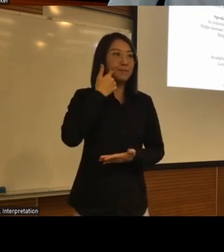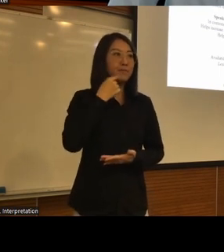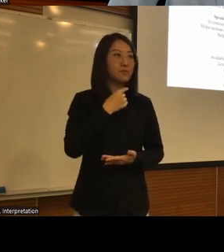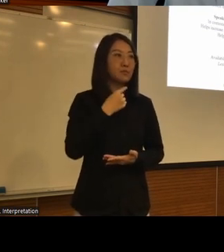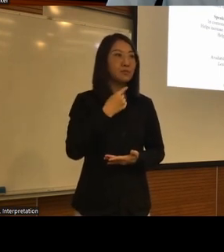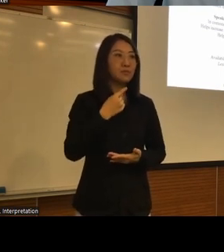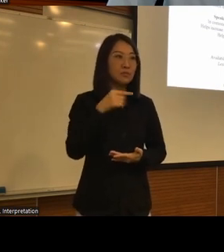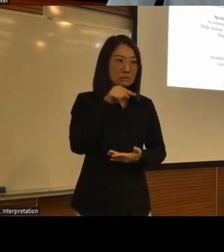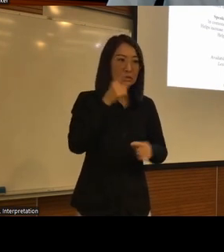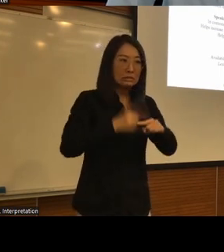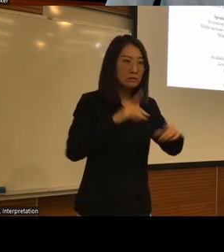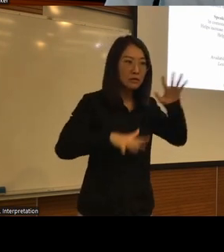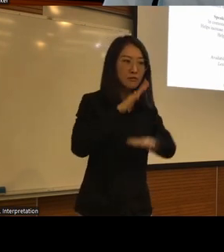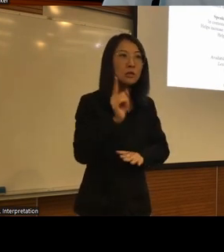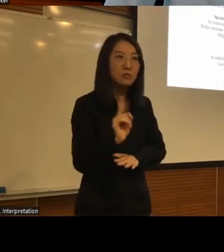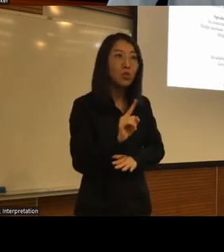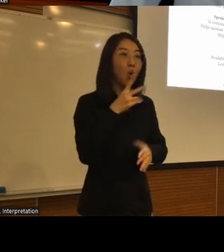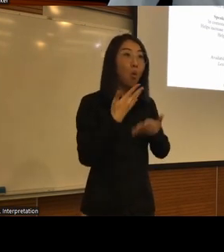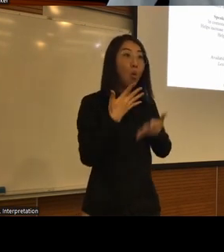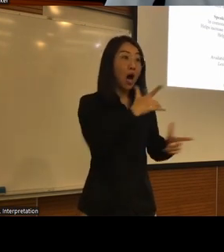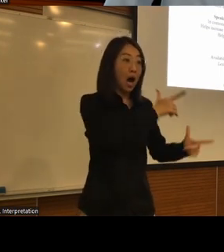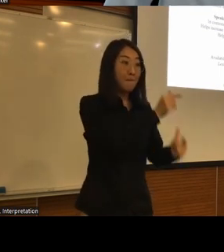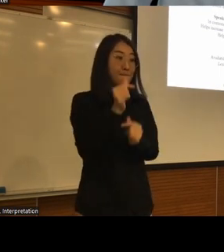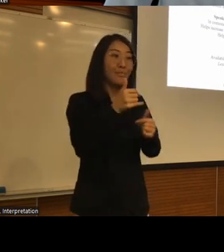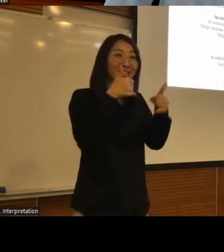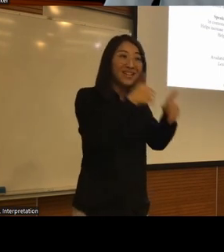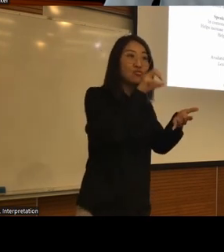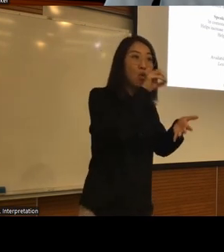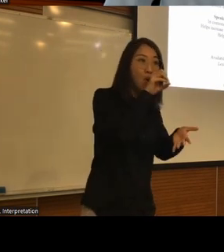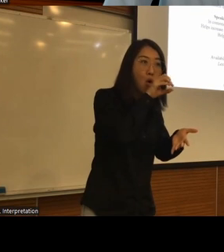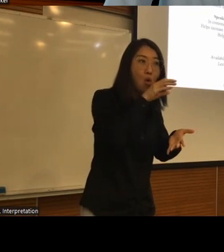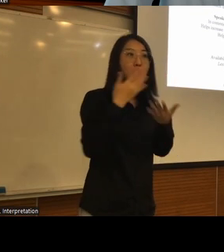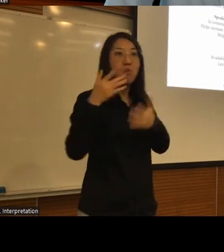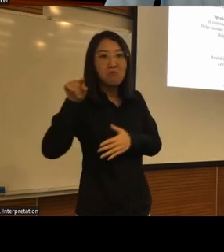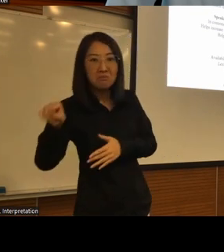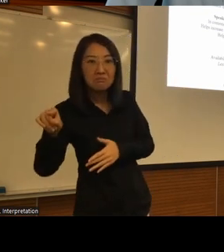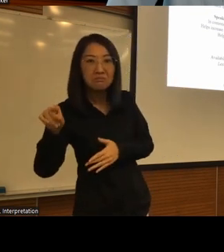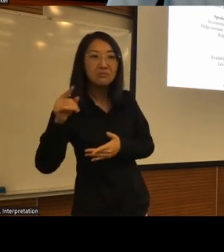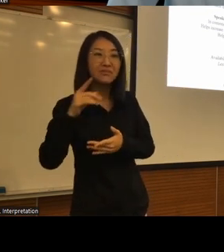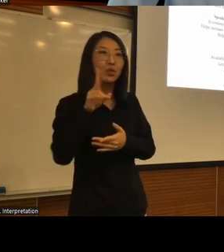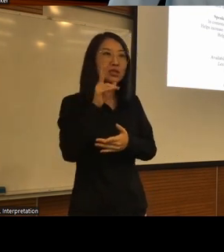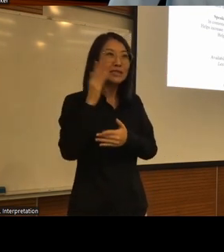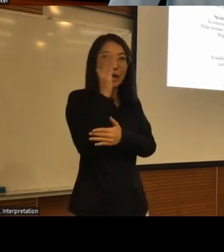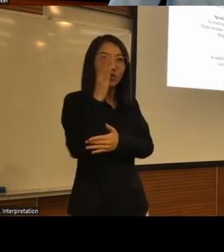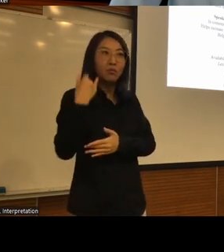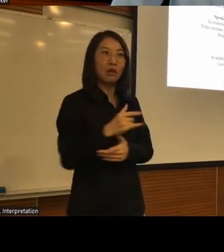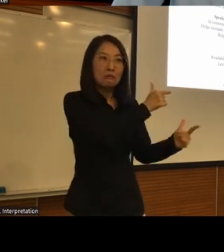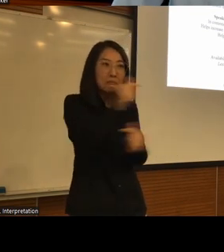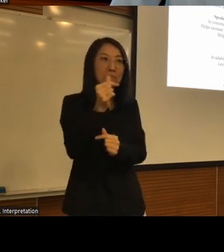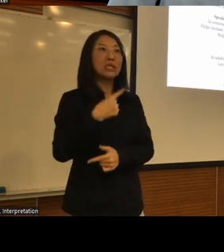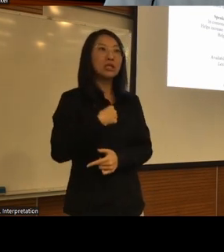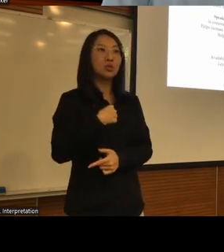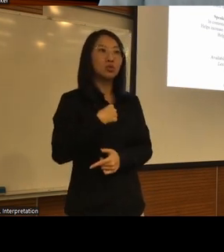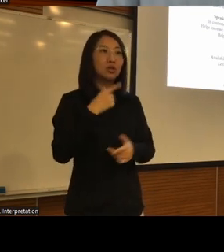exactly something that is written down or something that somebody else said, not something approximate, so